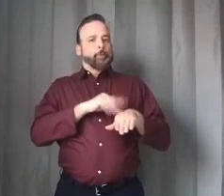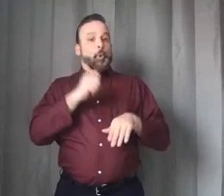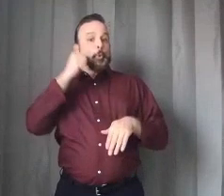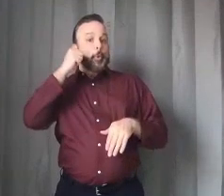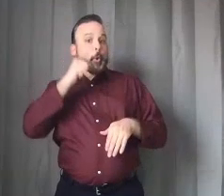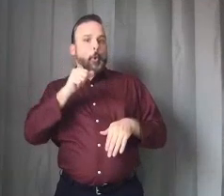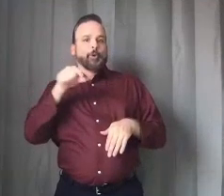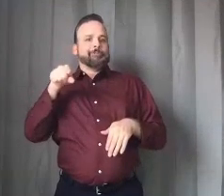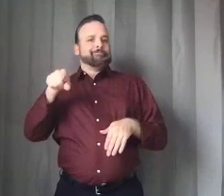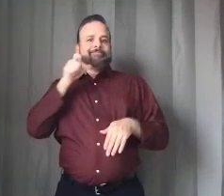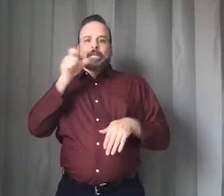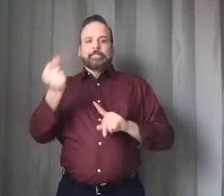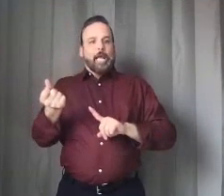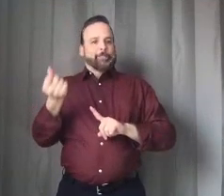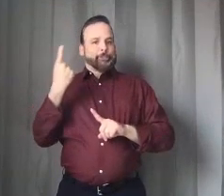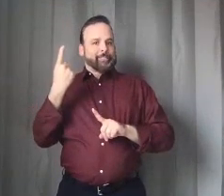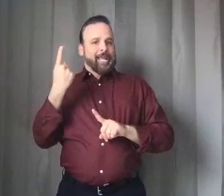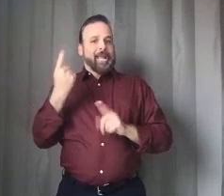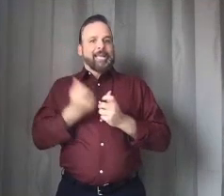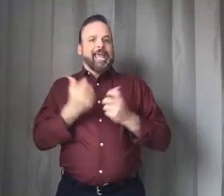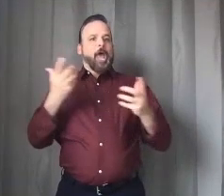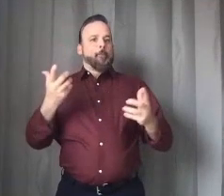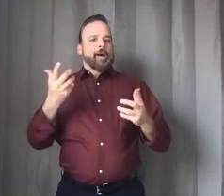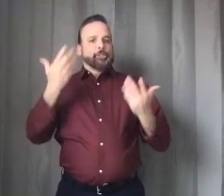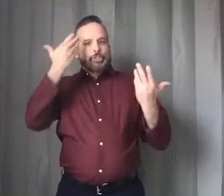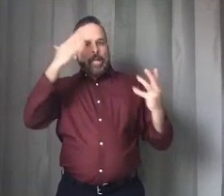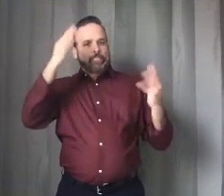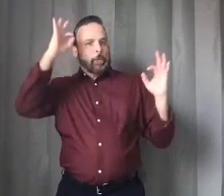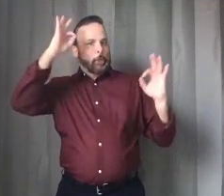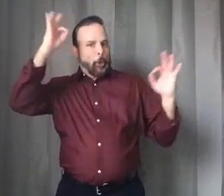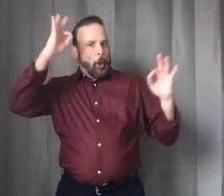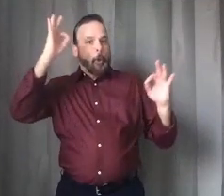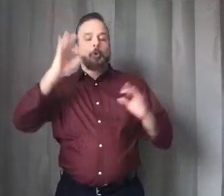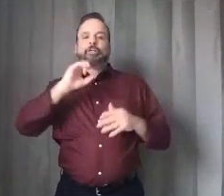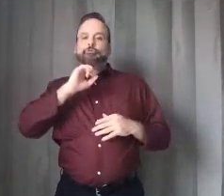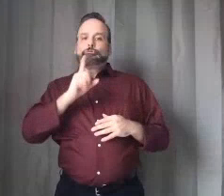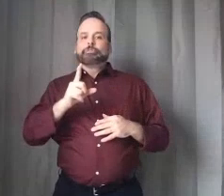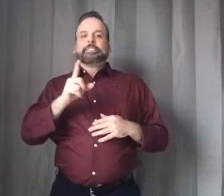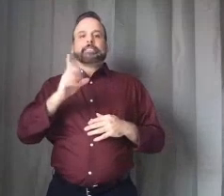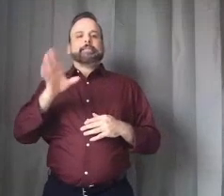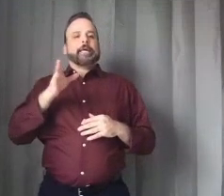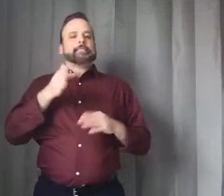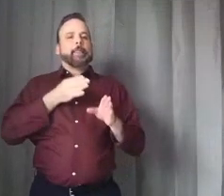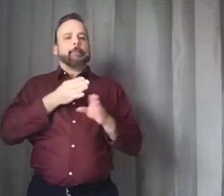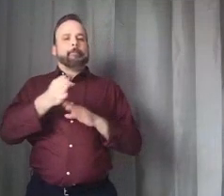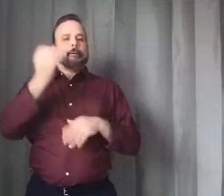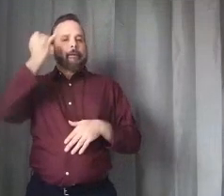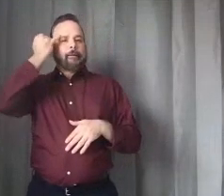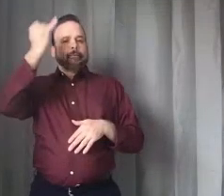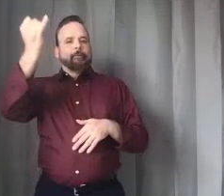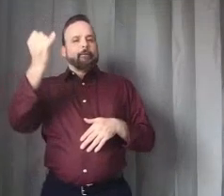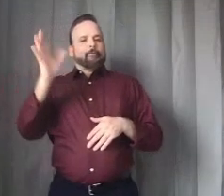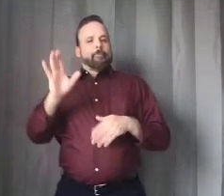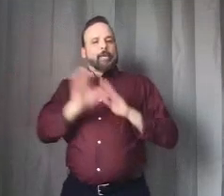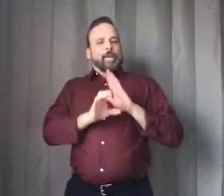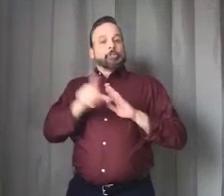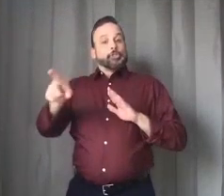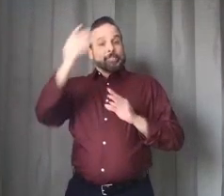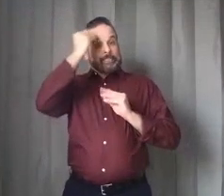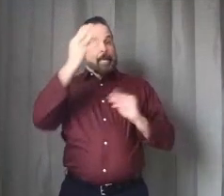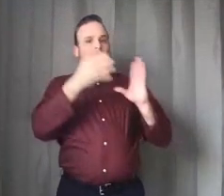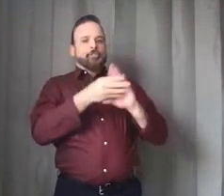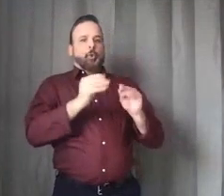doesn't understand how much she doesn't know. And that's really like the through line, is she's telling the story and you think that